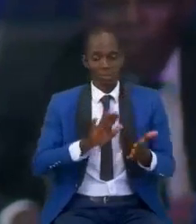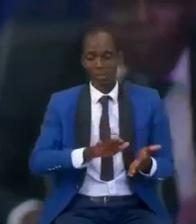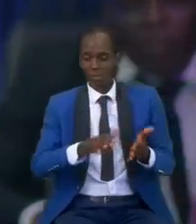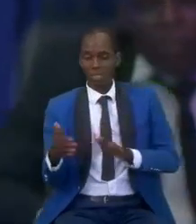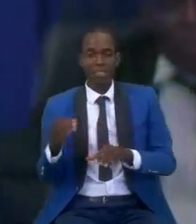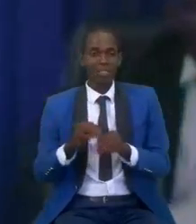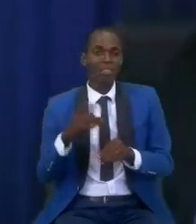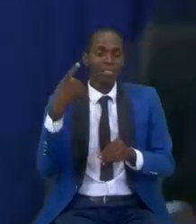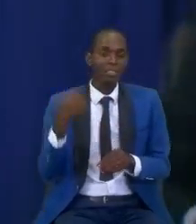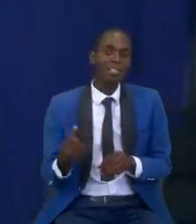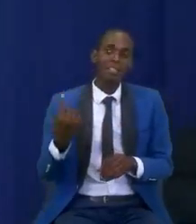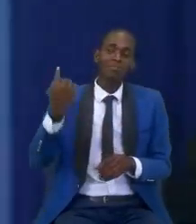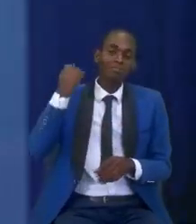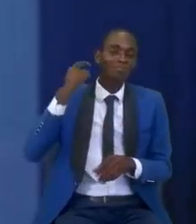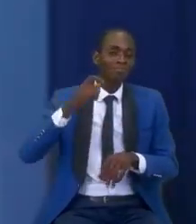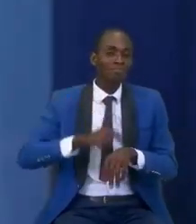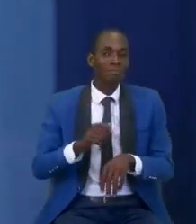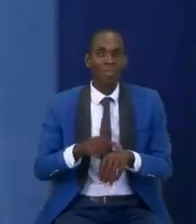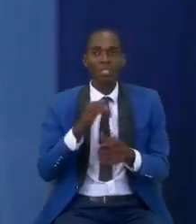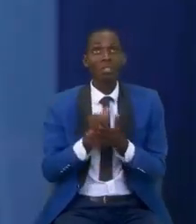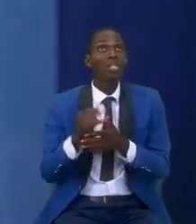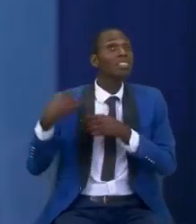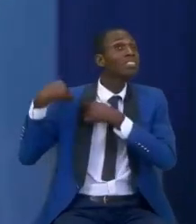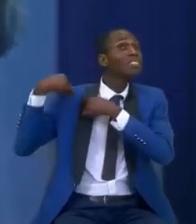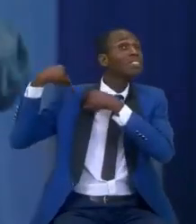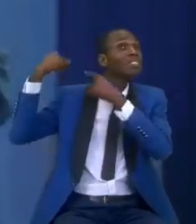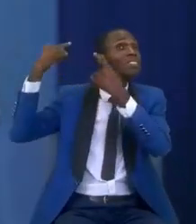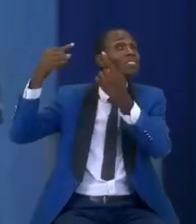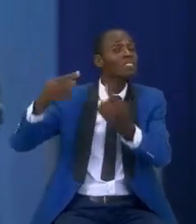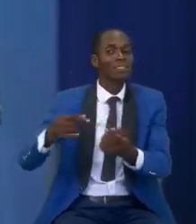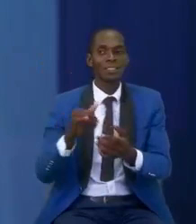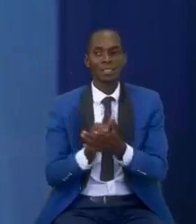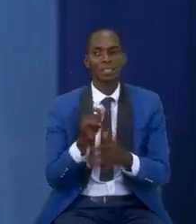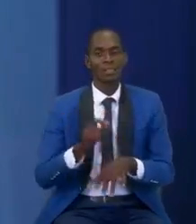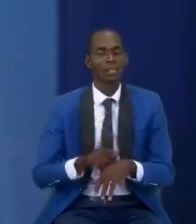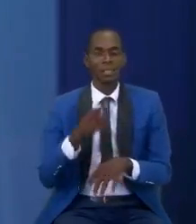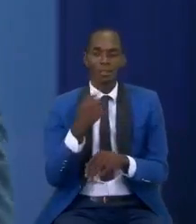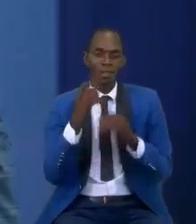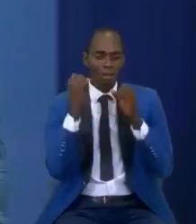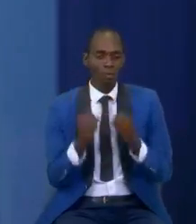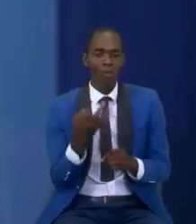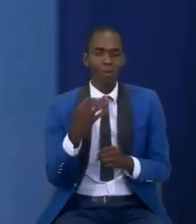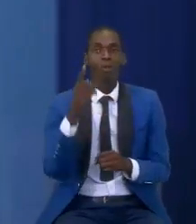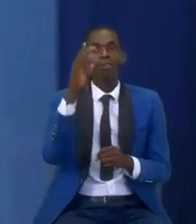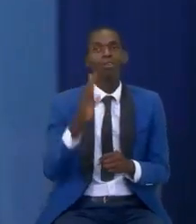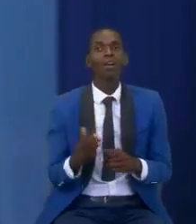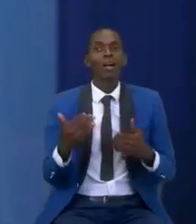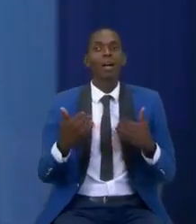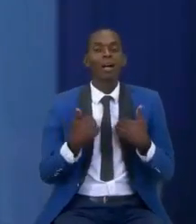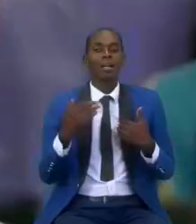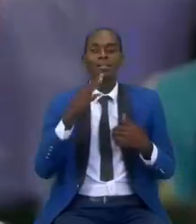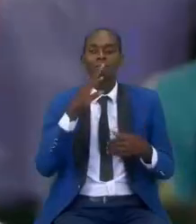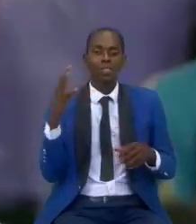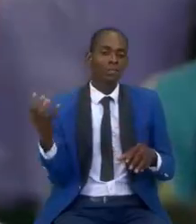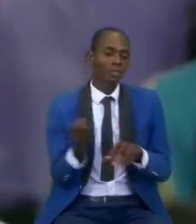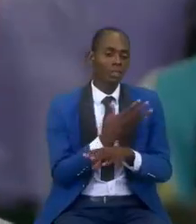the power of God has been taken from the earth. Remove your glasses. I don't mean the ones you